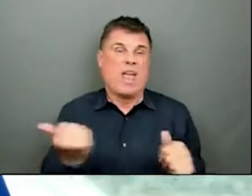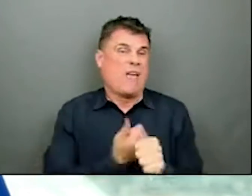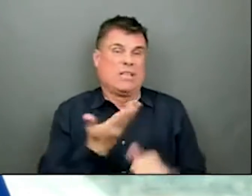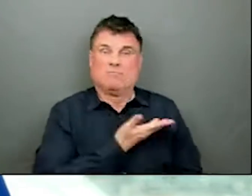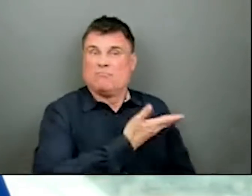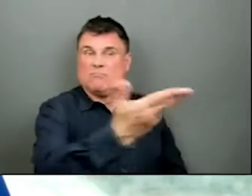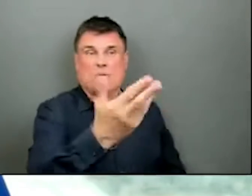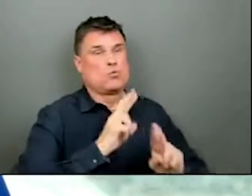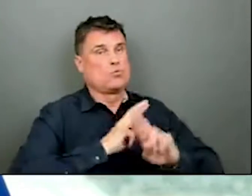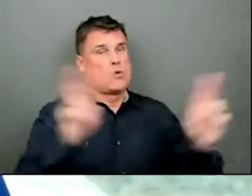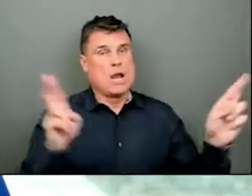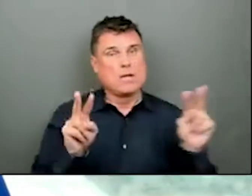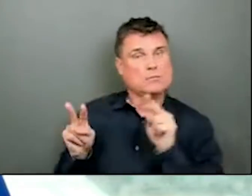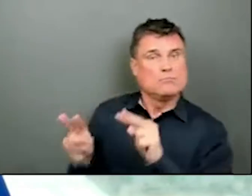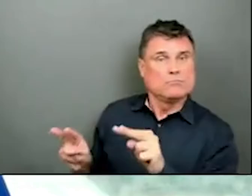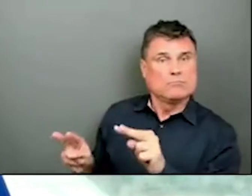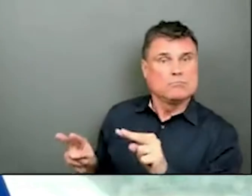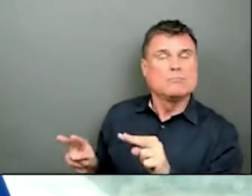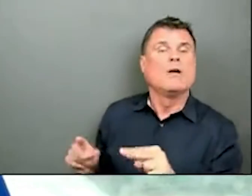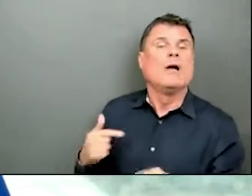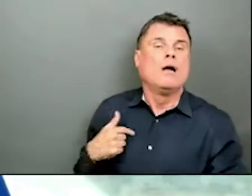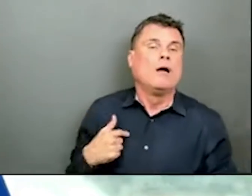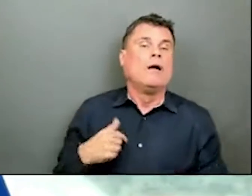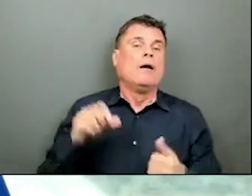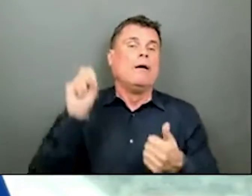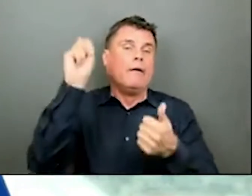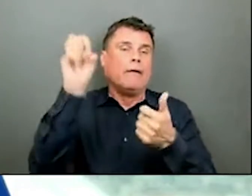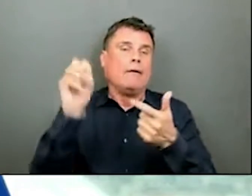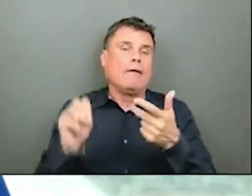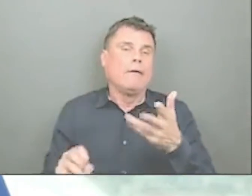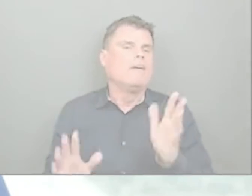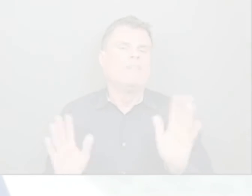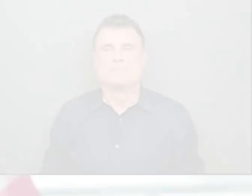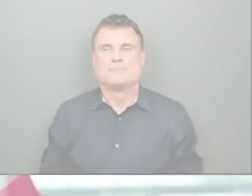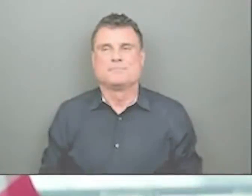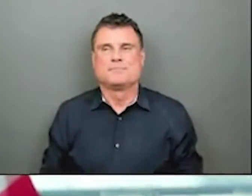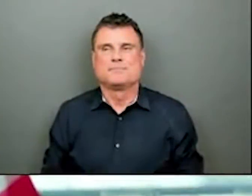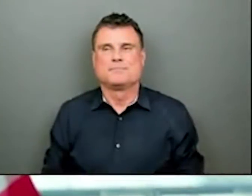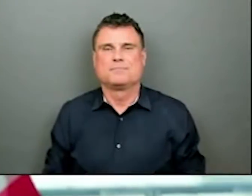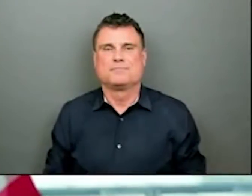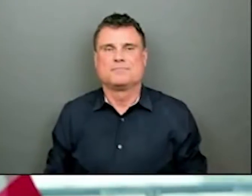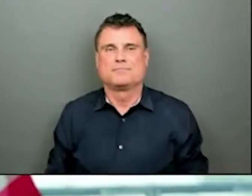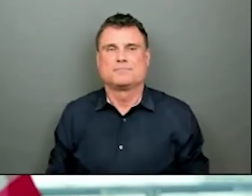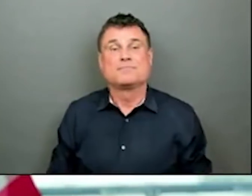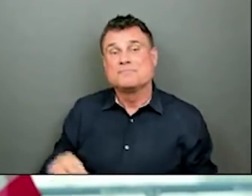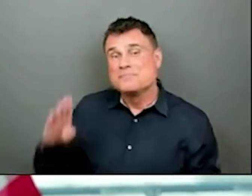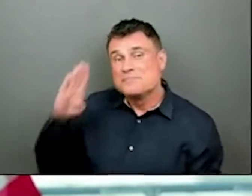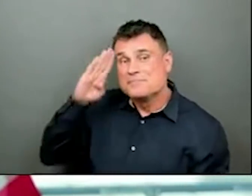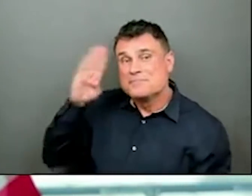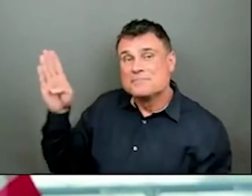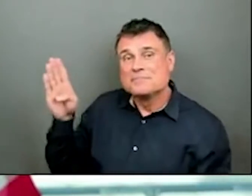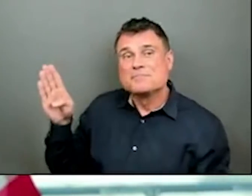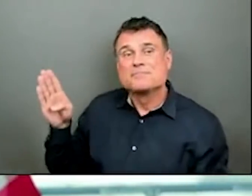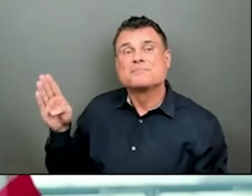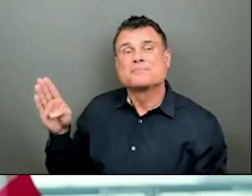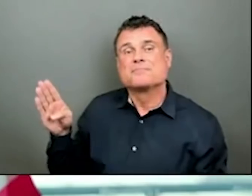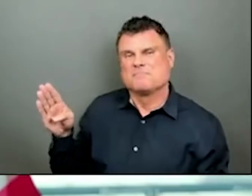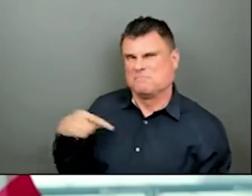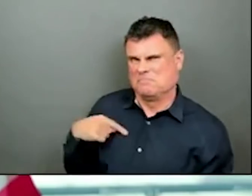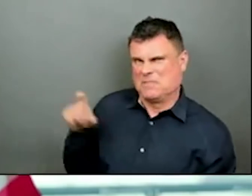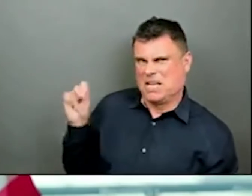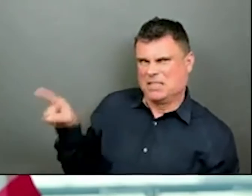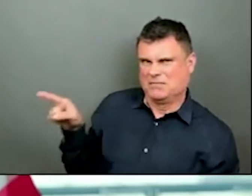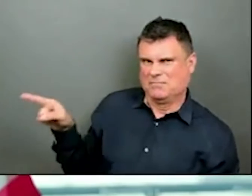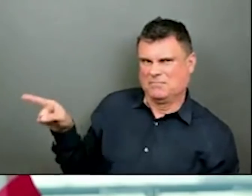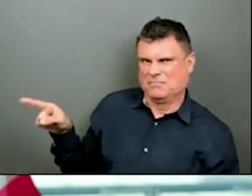rather than take up time here and list it off, I'll provide that information to you and to others. Hi, Minister Dix. Don't leave the podium, or maybe Dr.